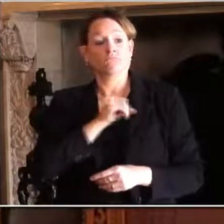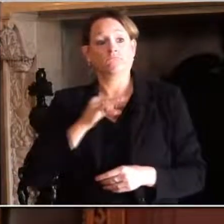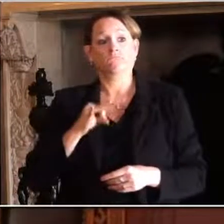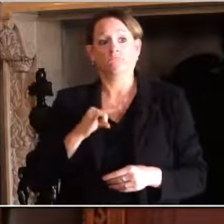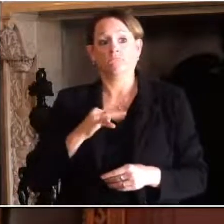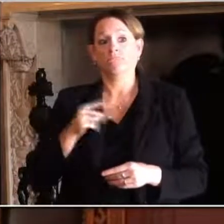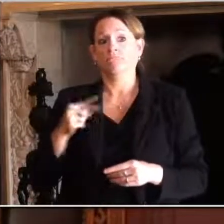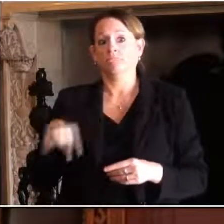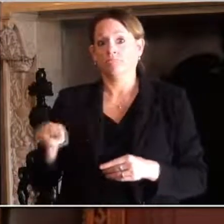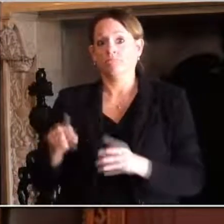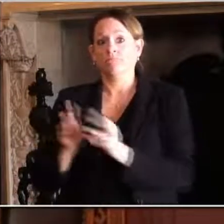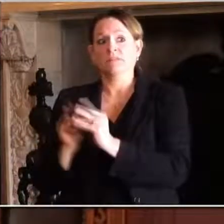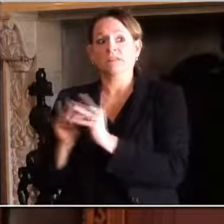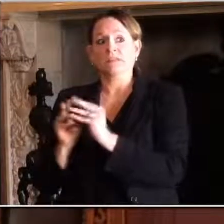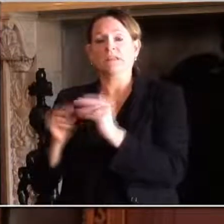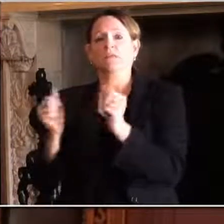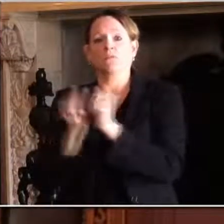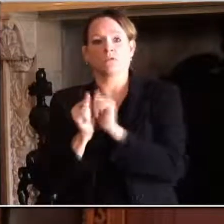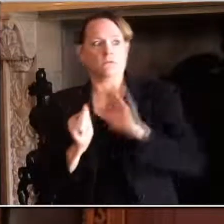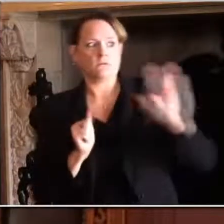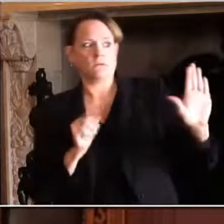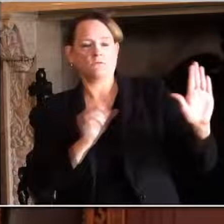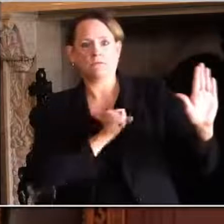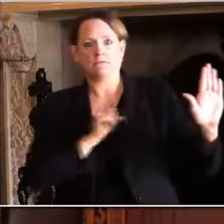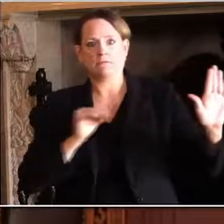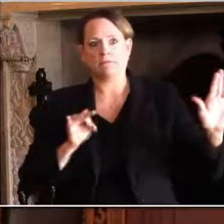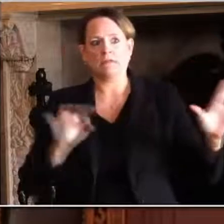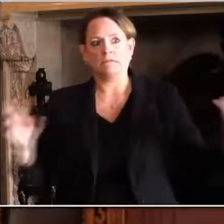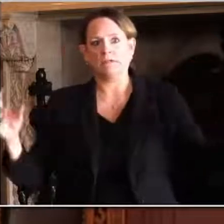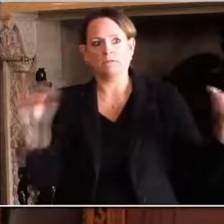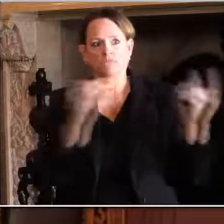made without any kind of